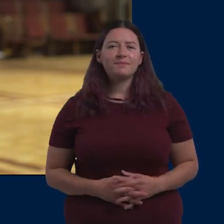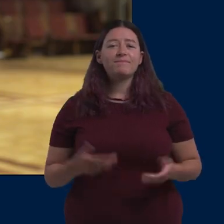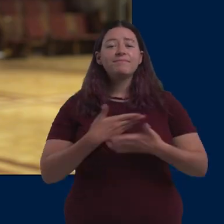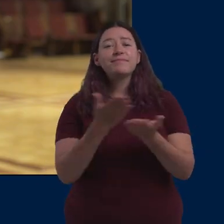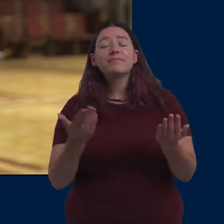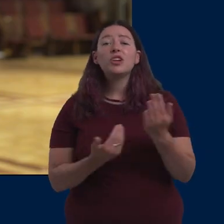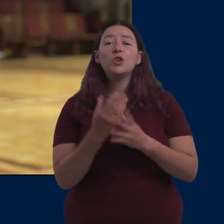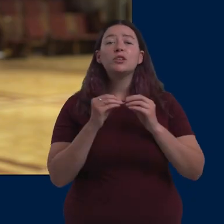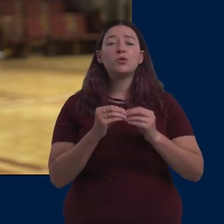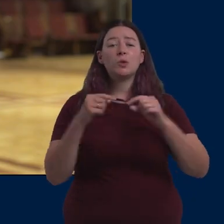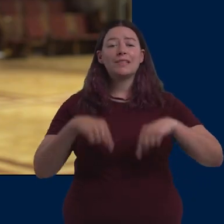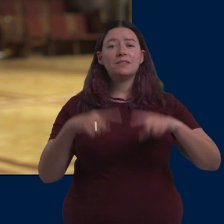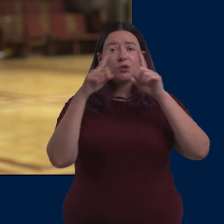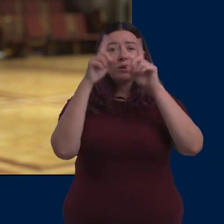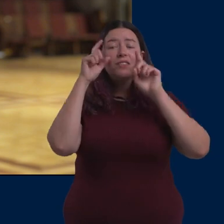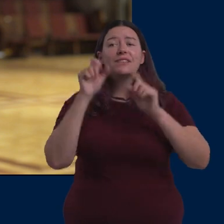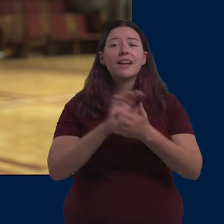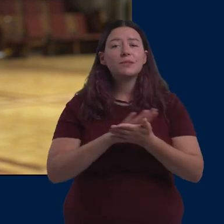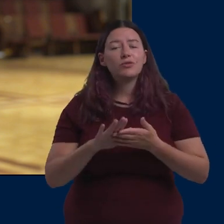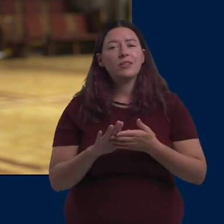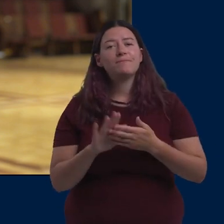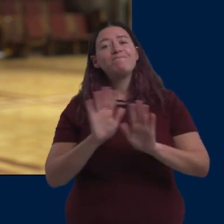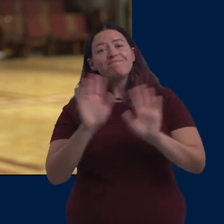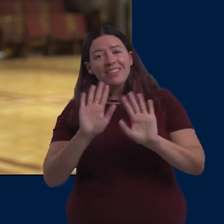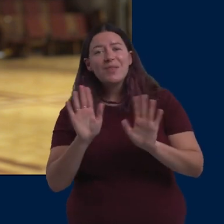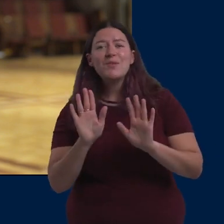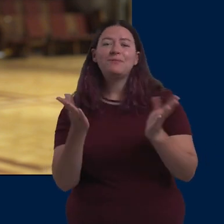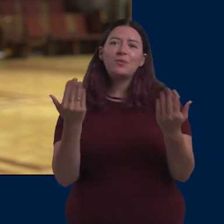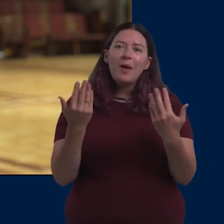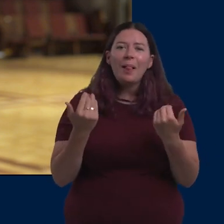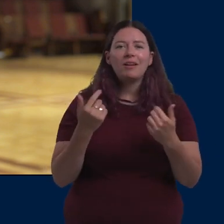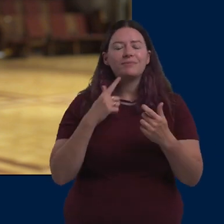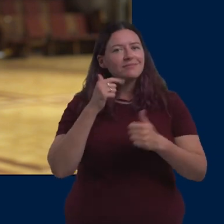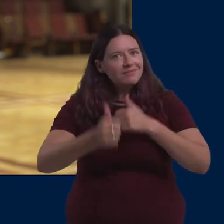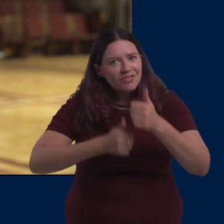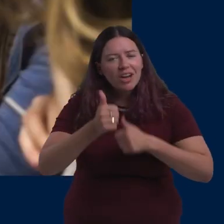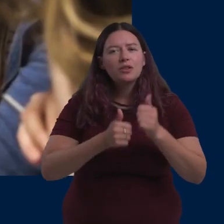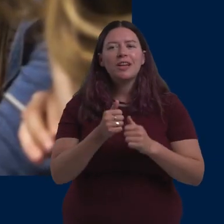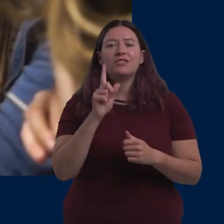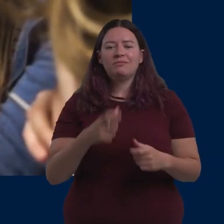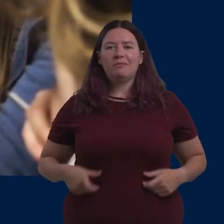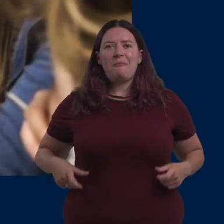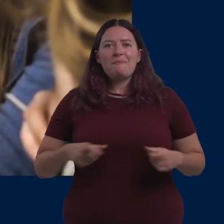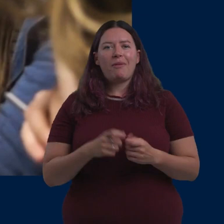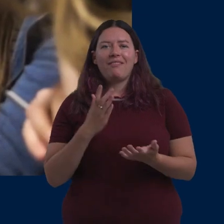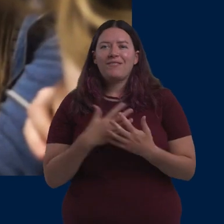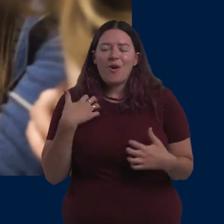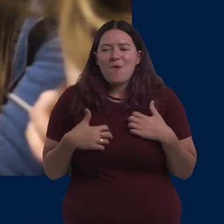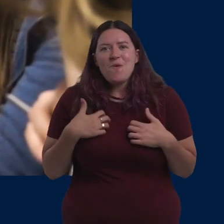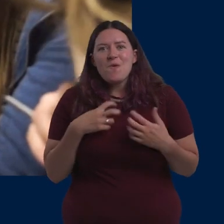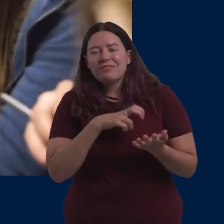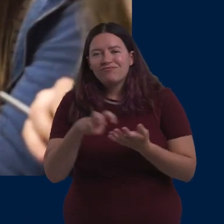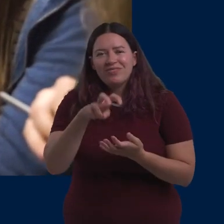To all new students at the University of Edinburgh, hello, welcome, congratulations, and buckle up for a